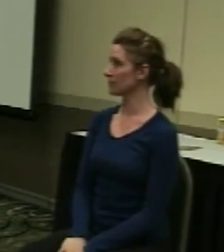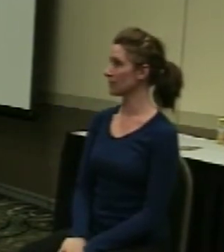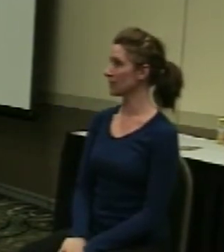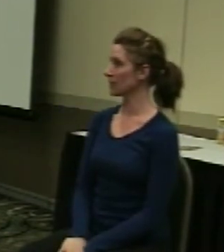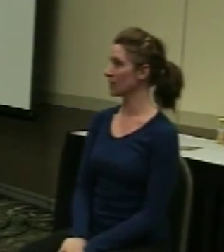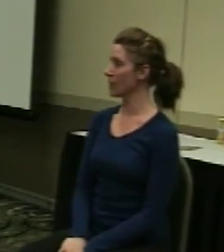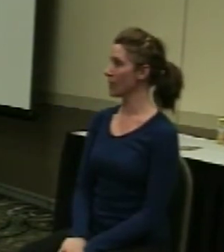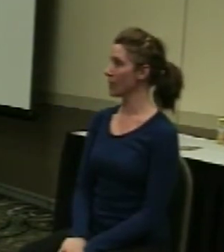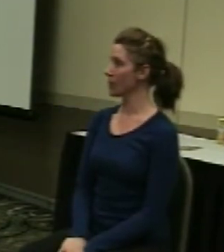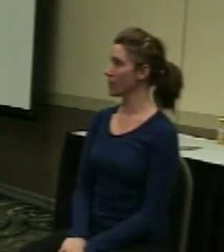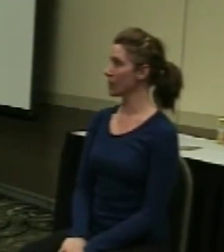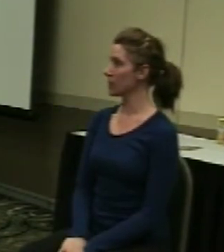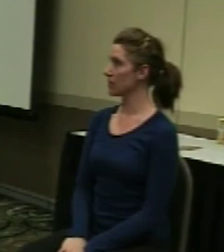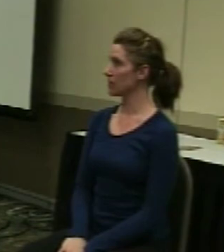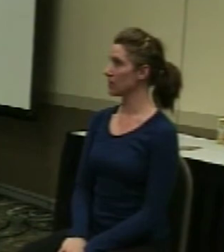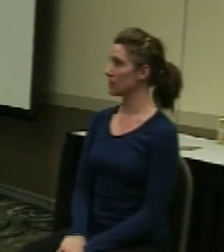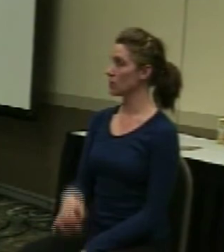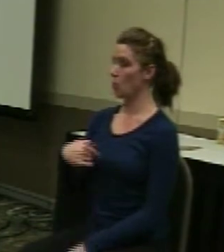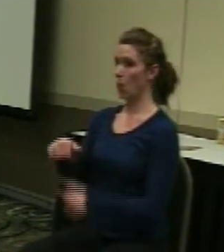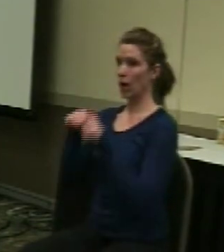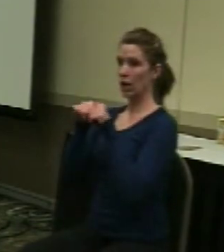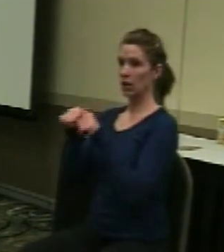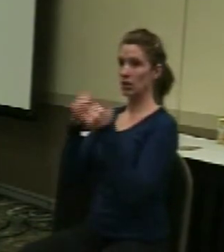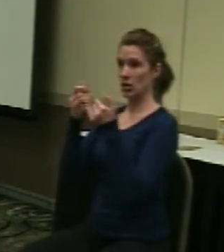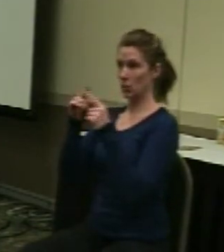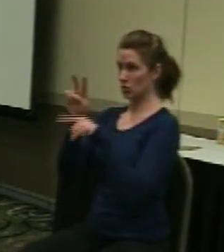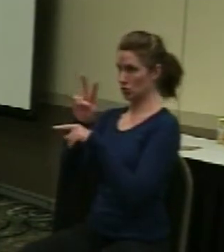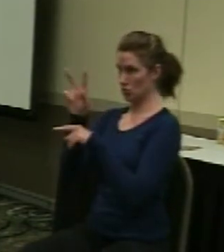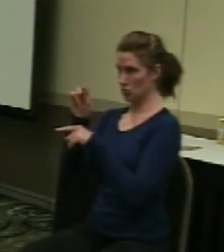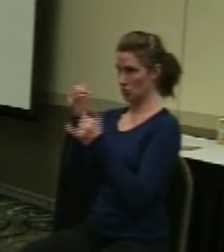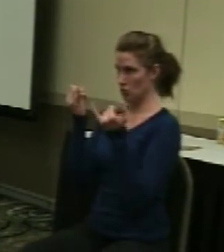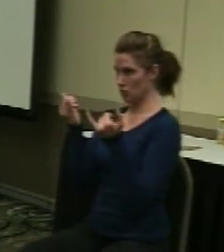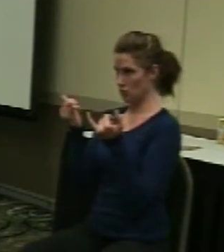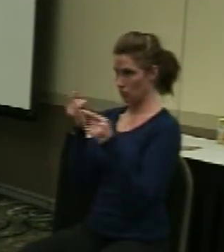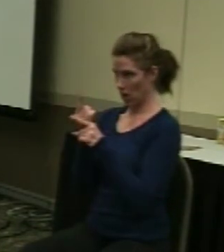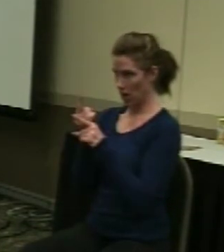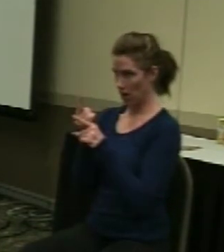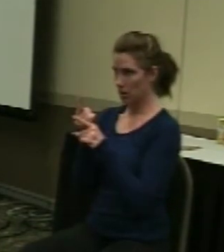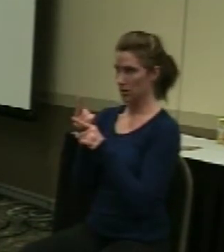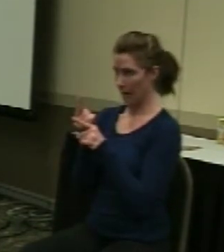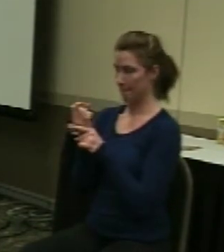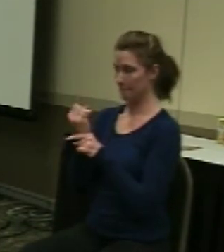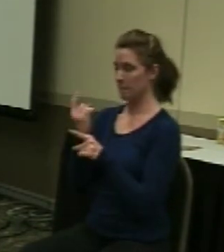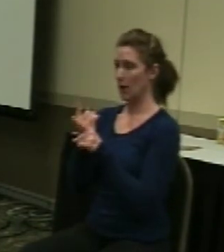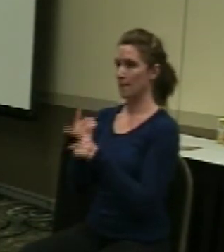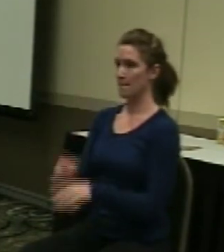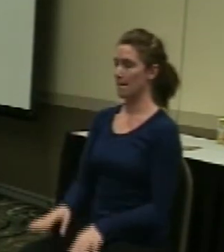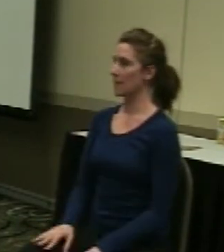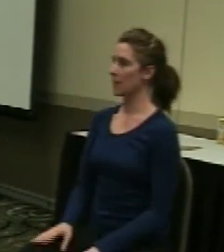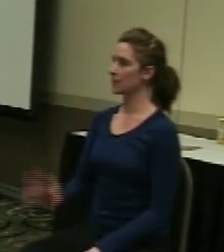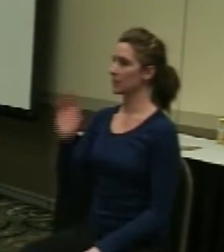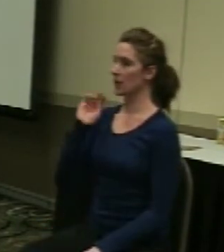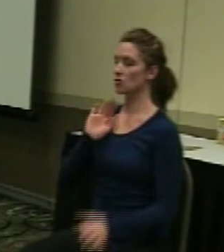Sherry, we'll continue now until 2:30 straight, right? Very nice, thank you. So we're going to